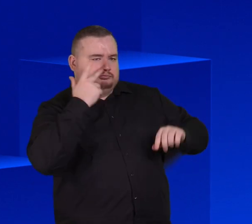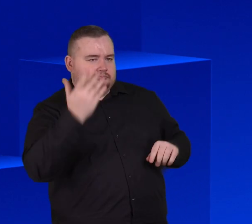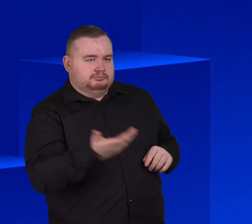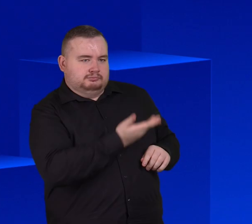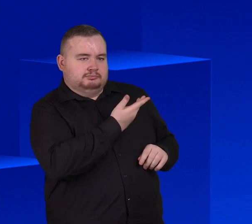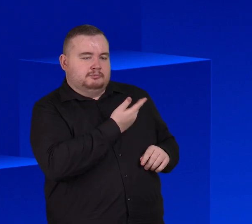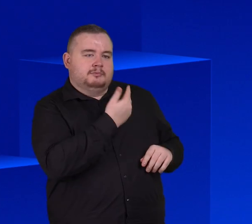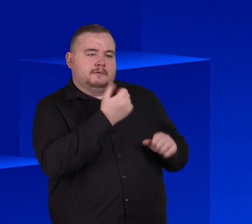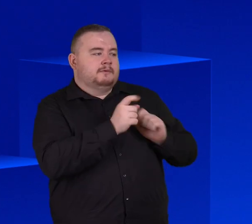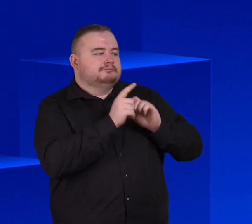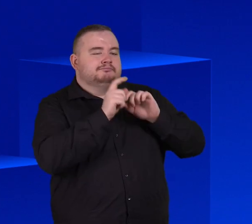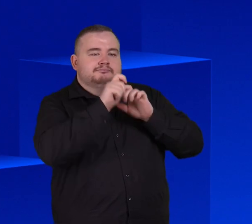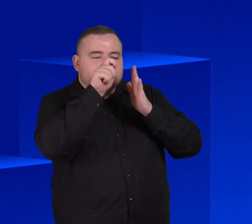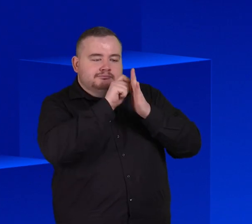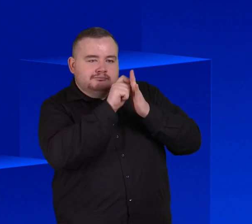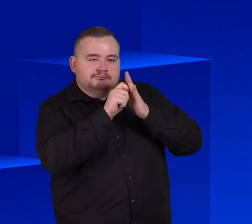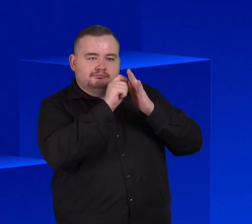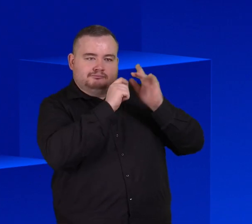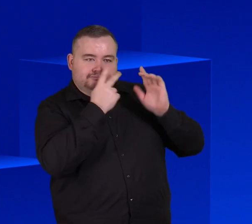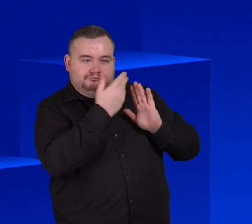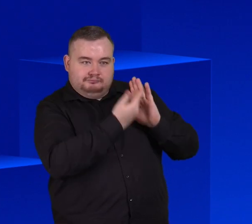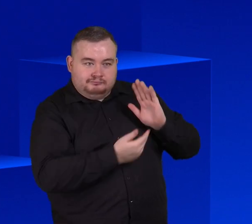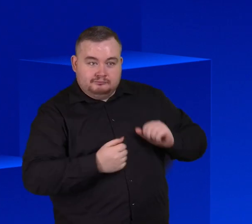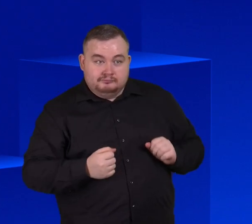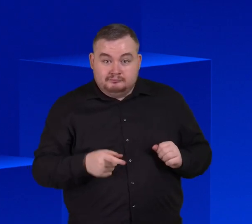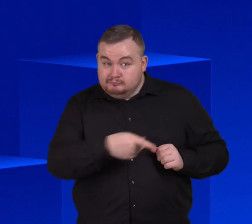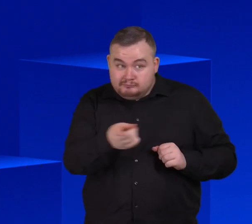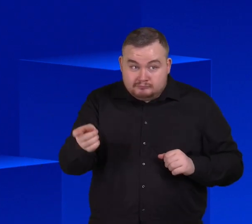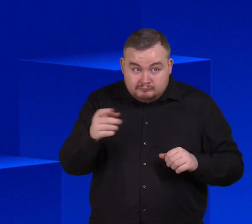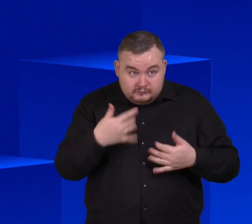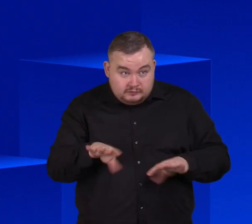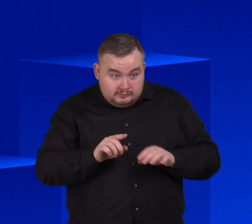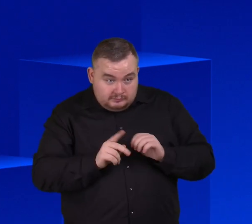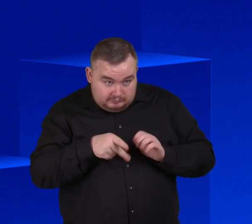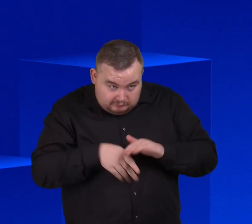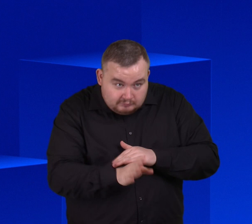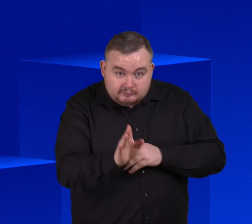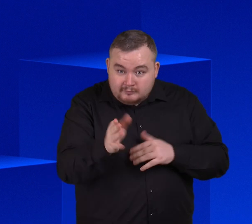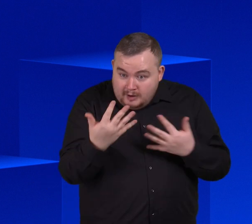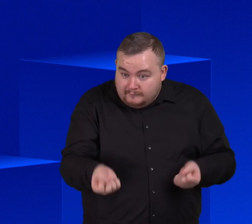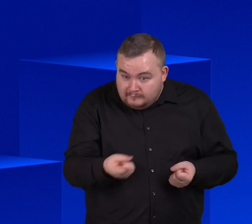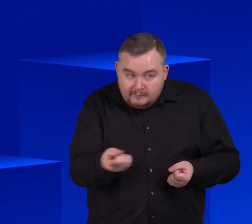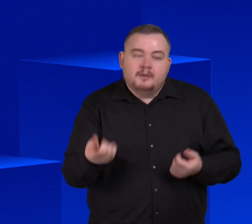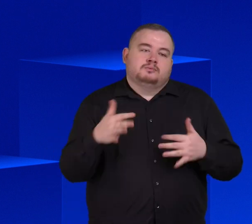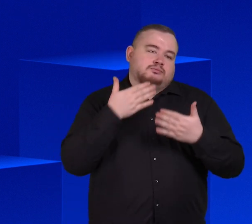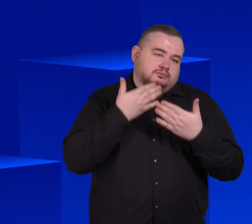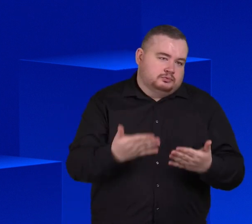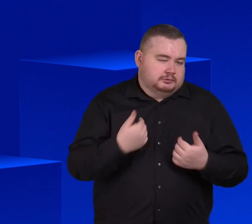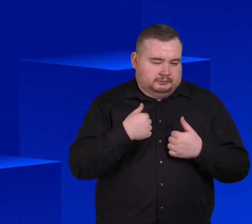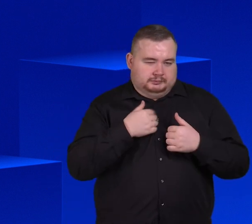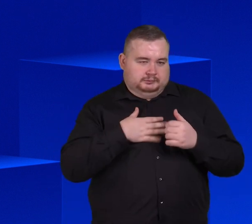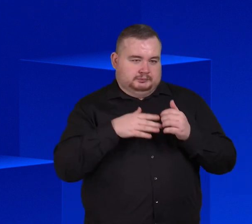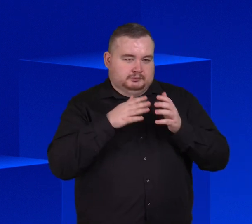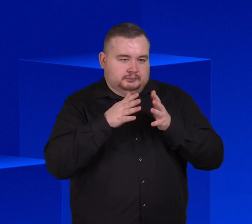please come back. We will show now the short instruction how to get to the